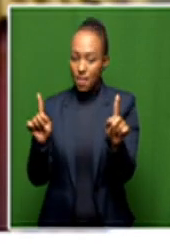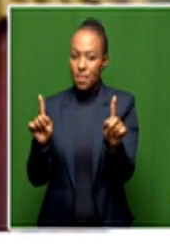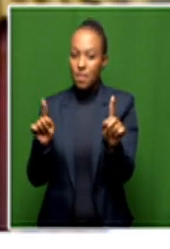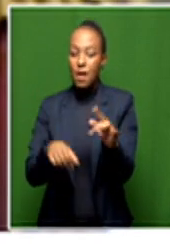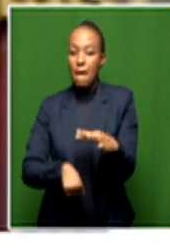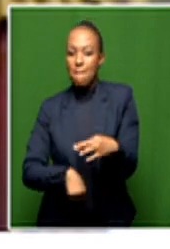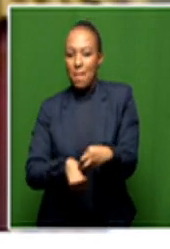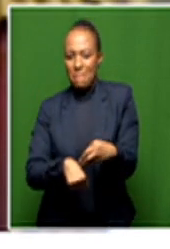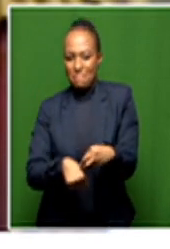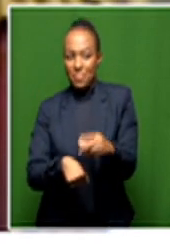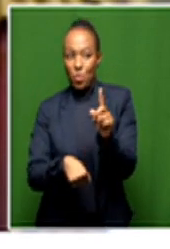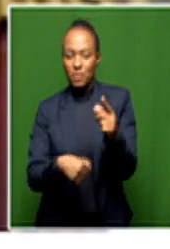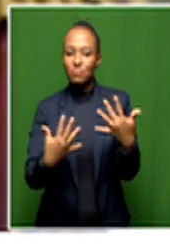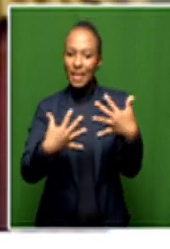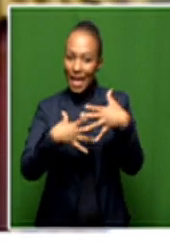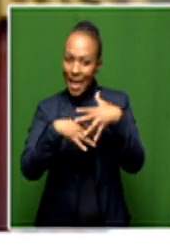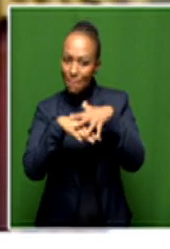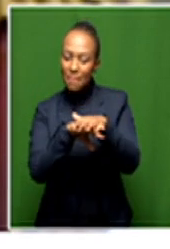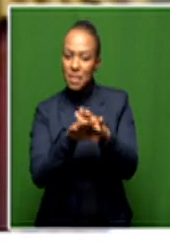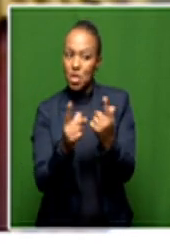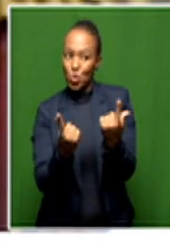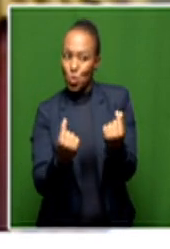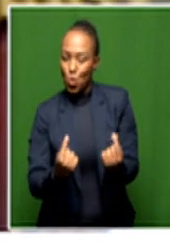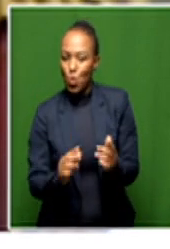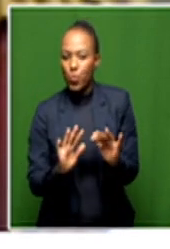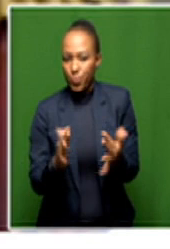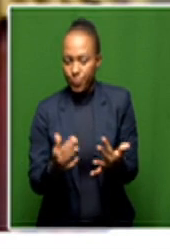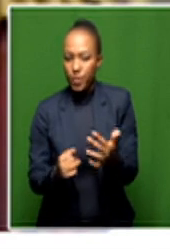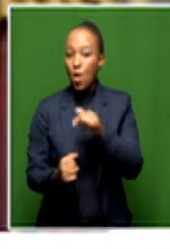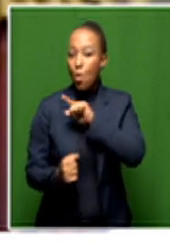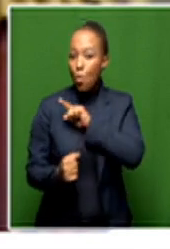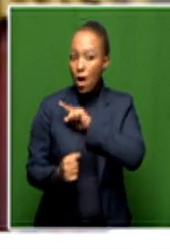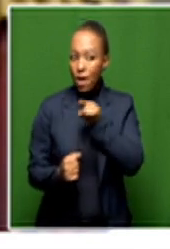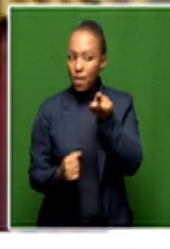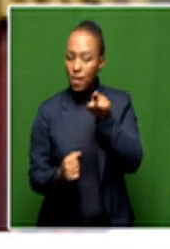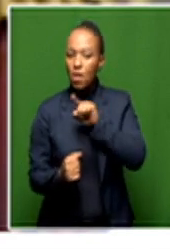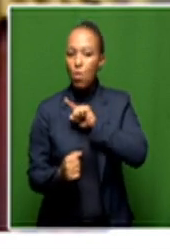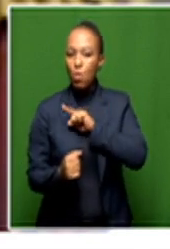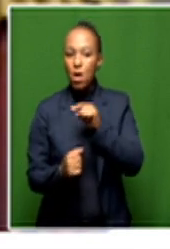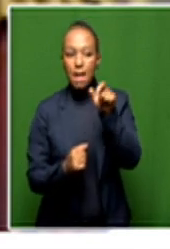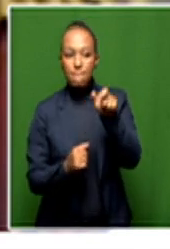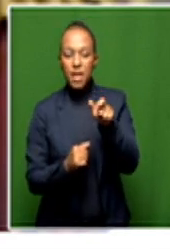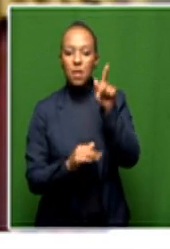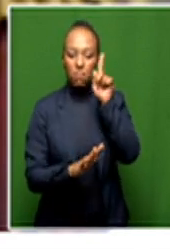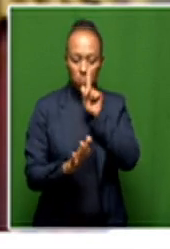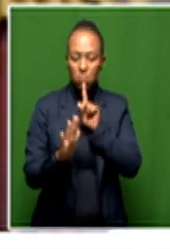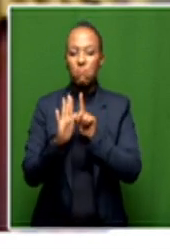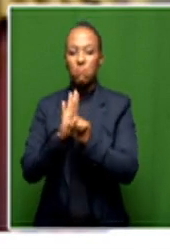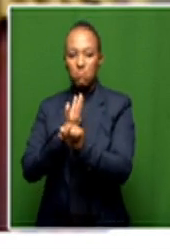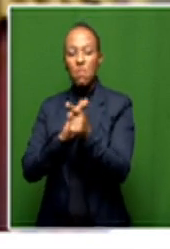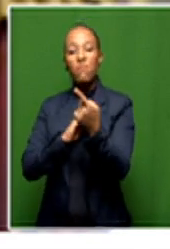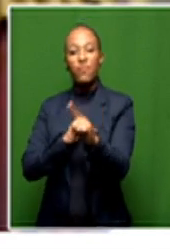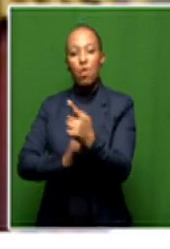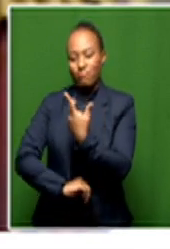the implementation. I'm always saying at the coal face, where you have the patient coming in,